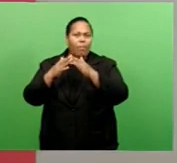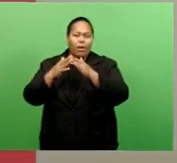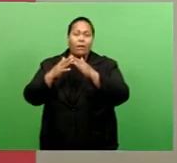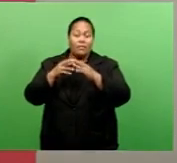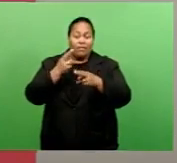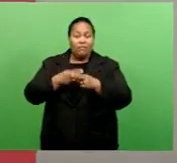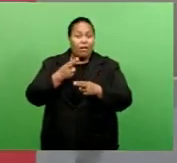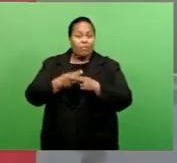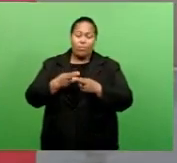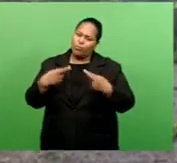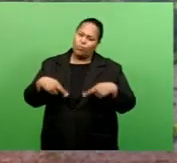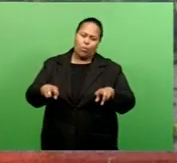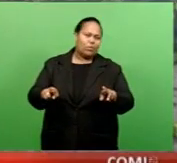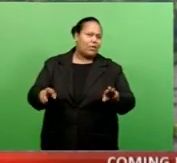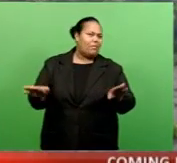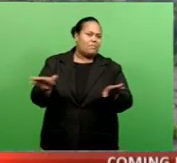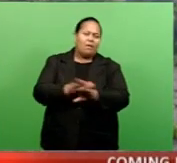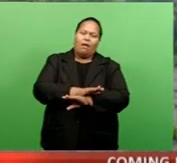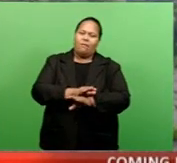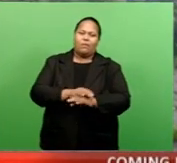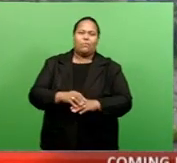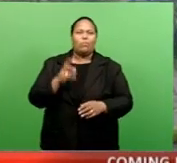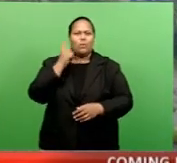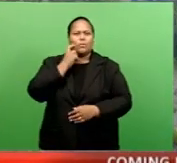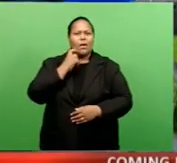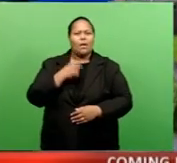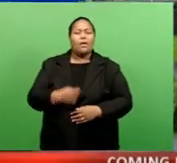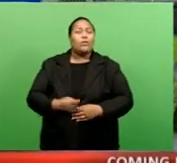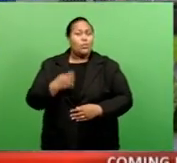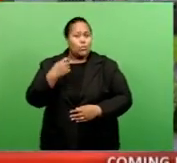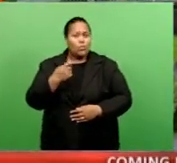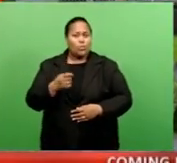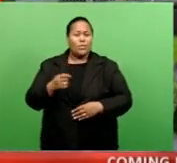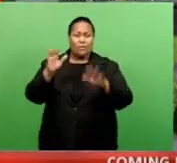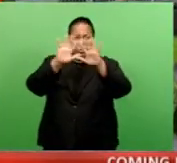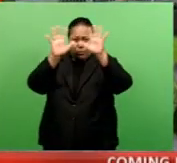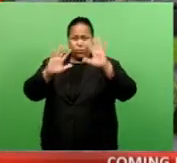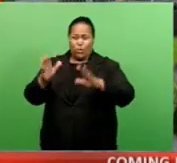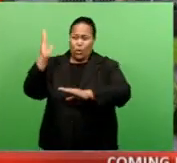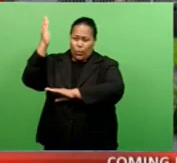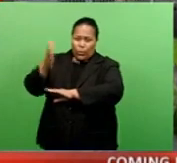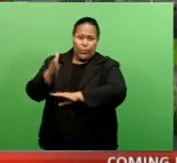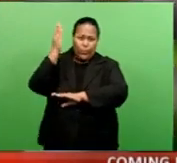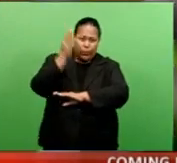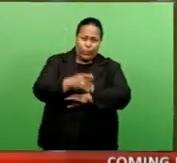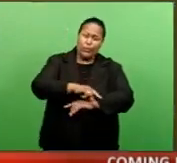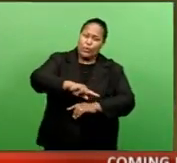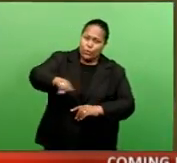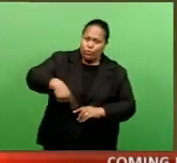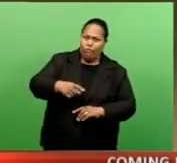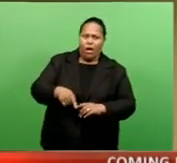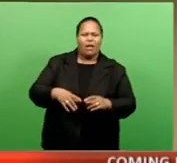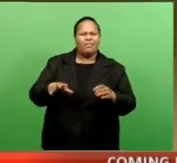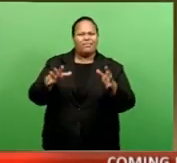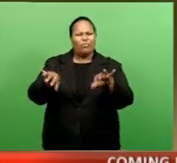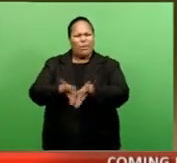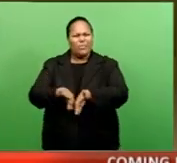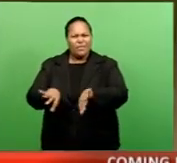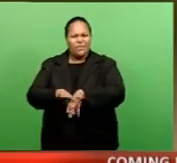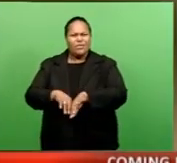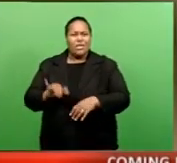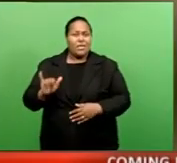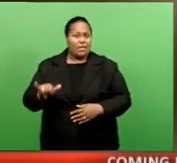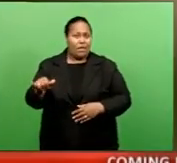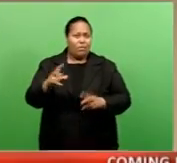completely underwater. Still to come, fallen trees litter Suva. And the Asawa